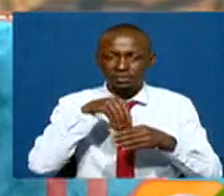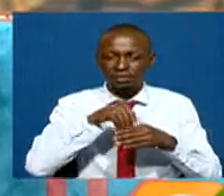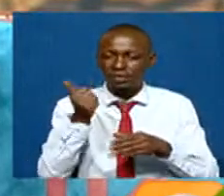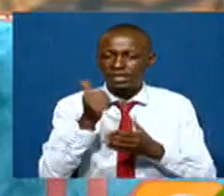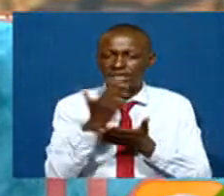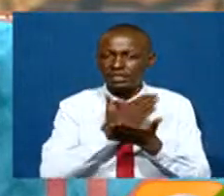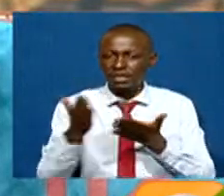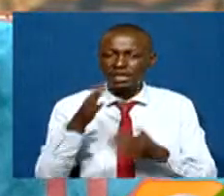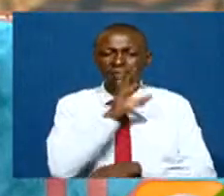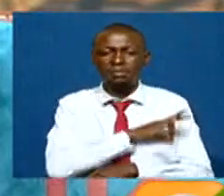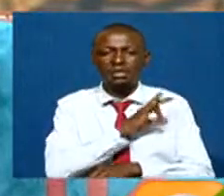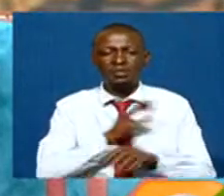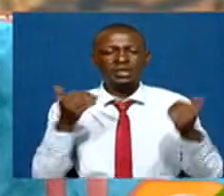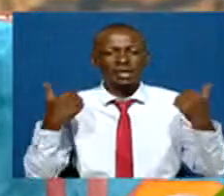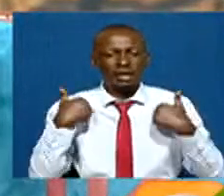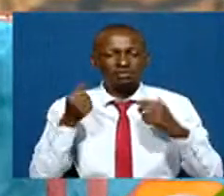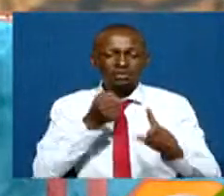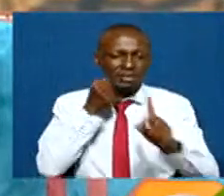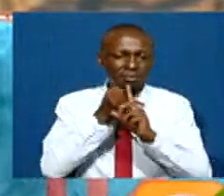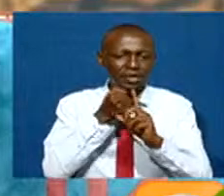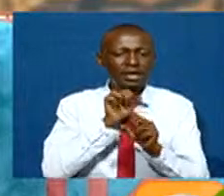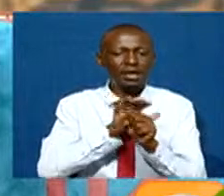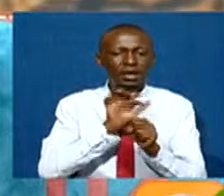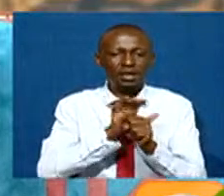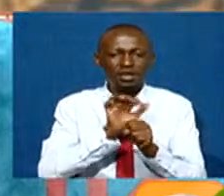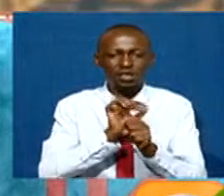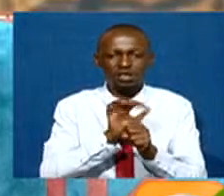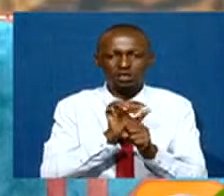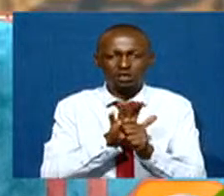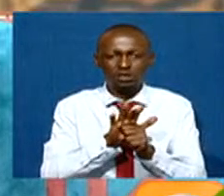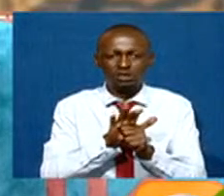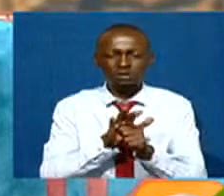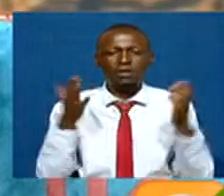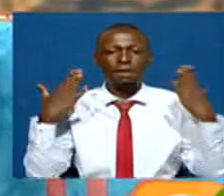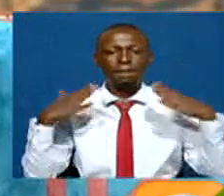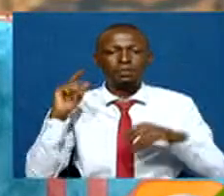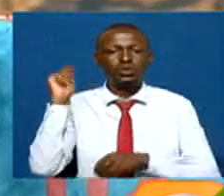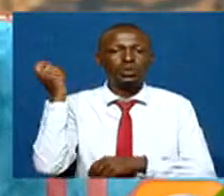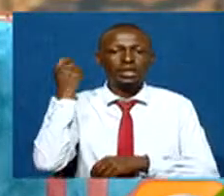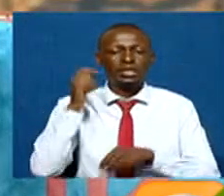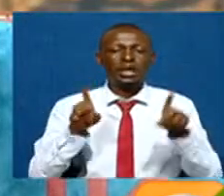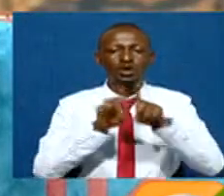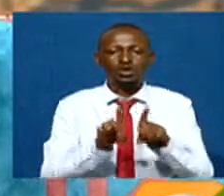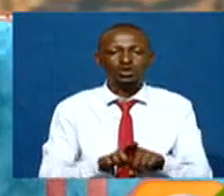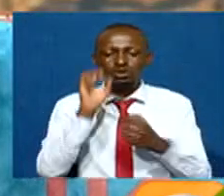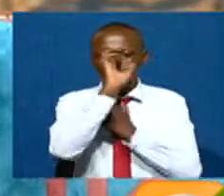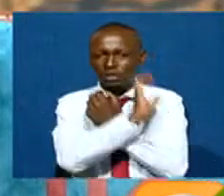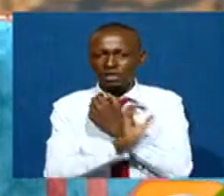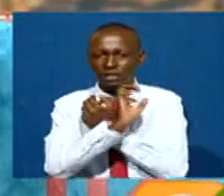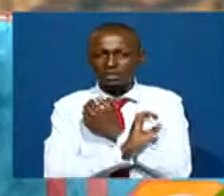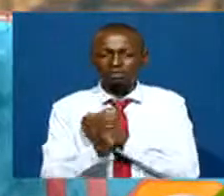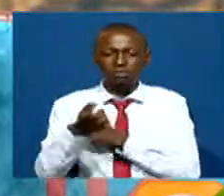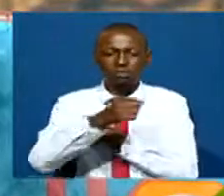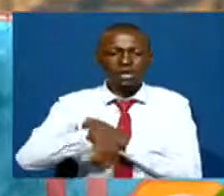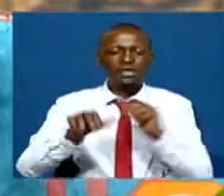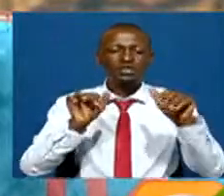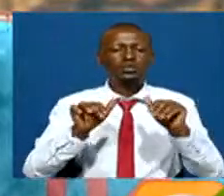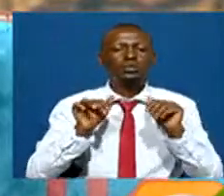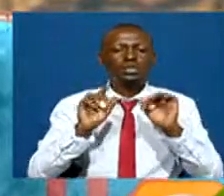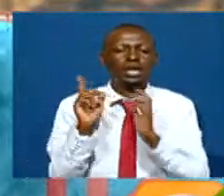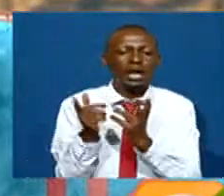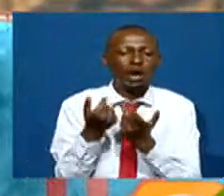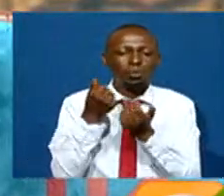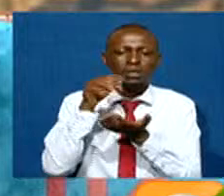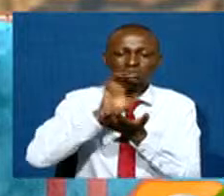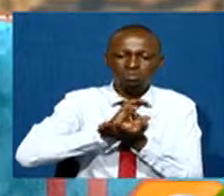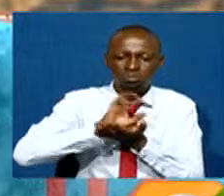has a very big impact on the citizens and on the economy of the country. So we are looking forward to see how much is going to be